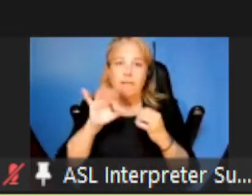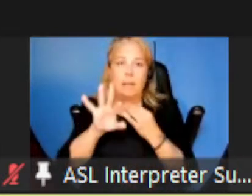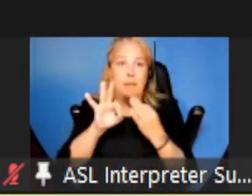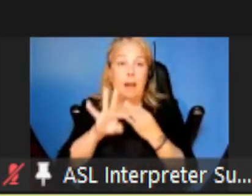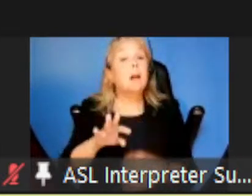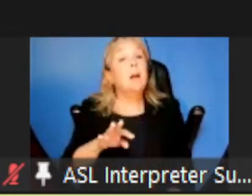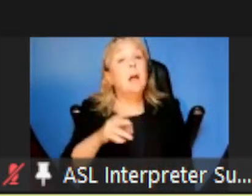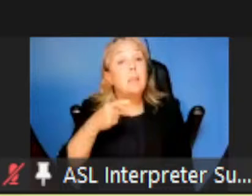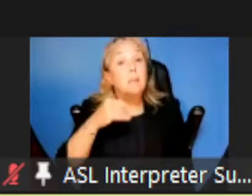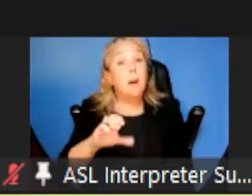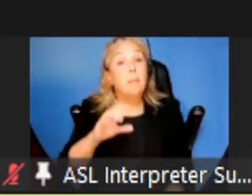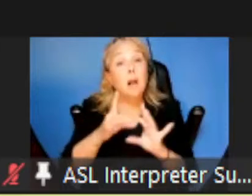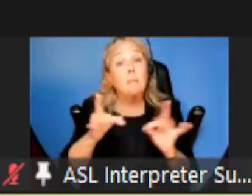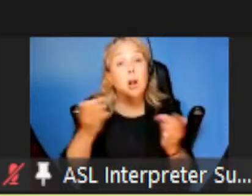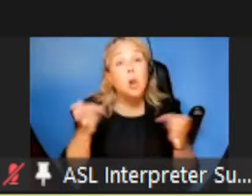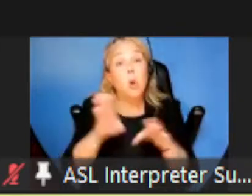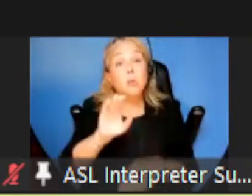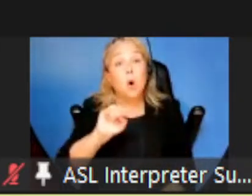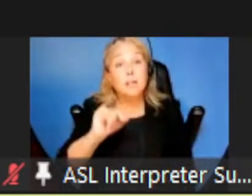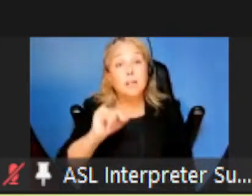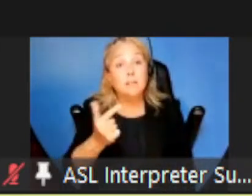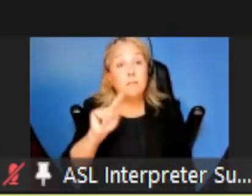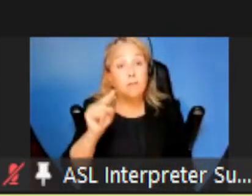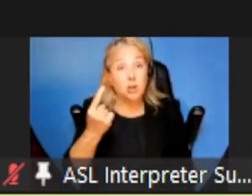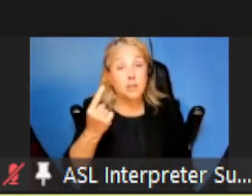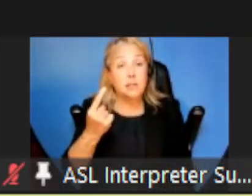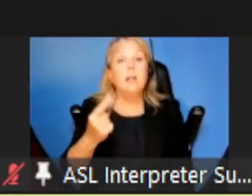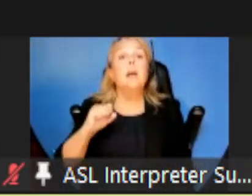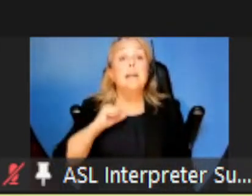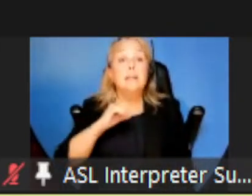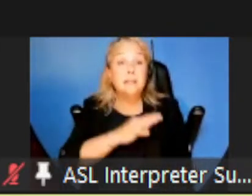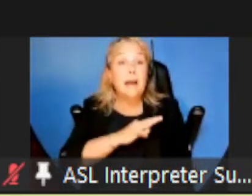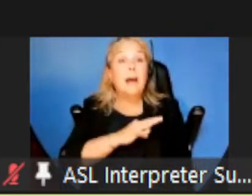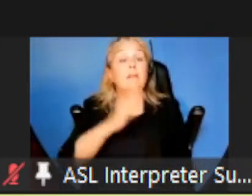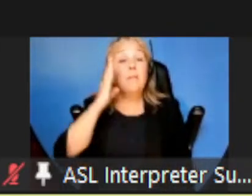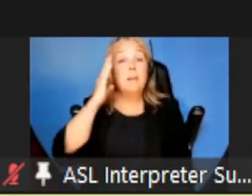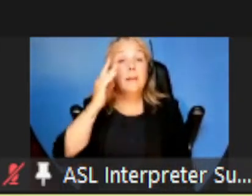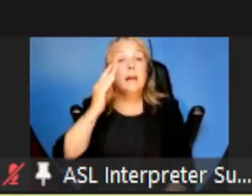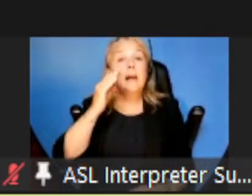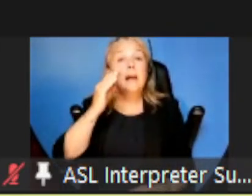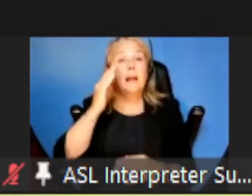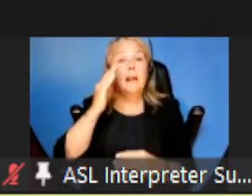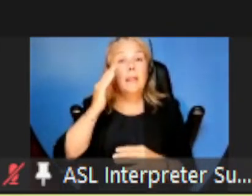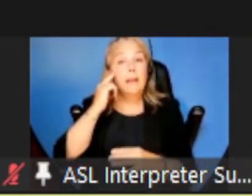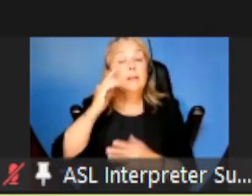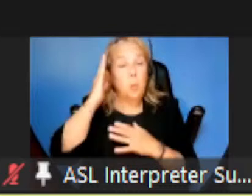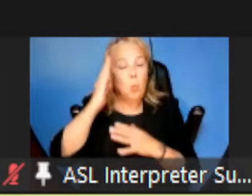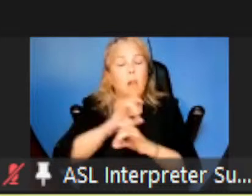1st. Staff anticipates releasing the draft staff report to the WMATA website by